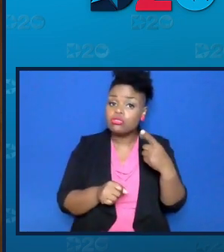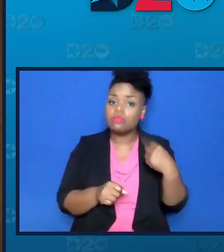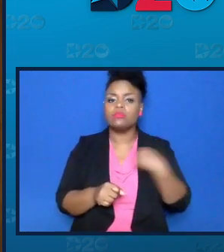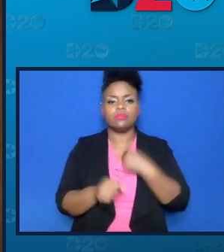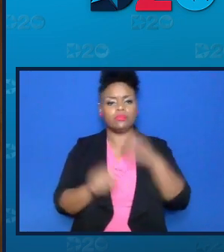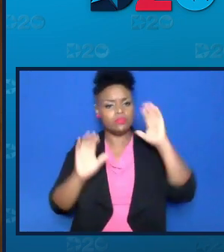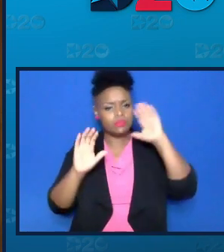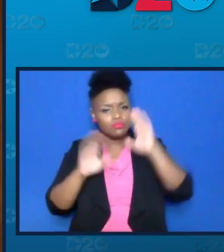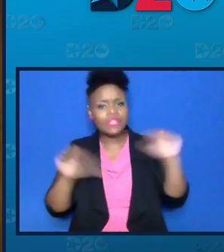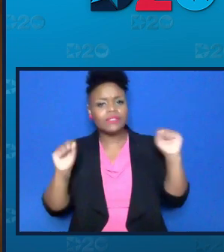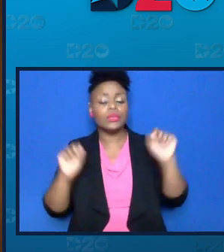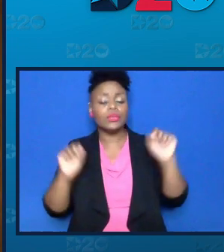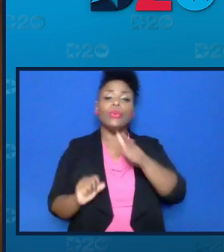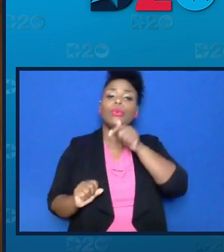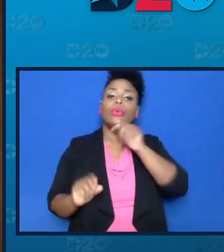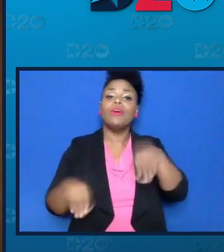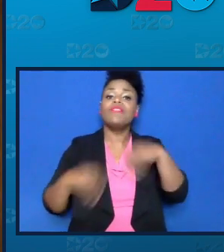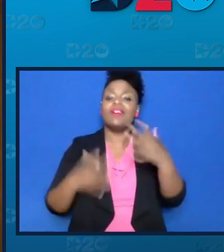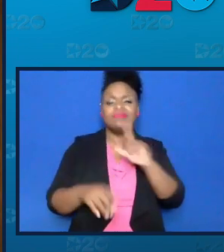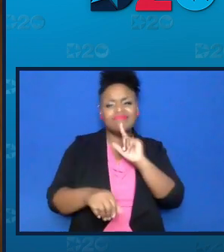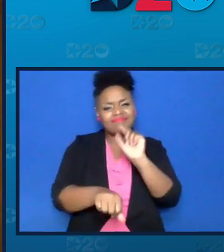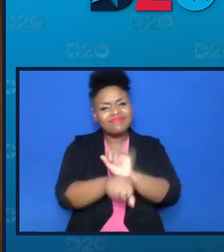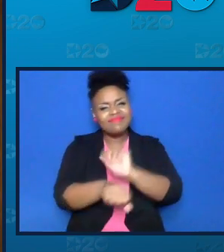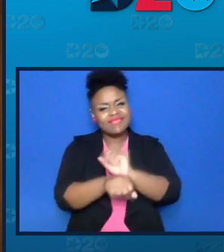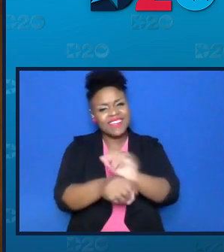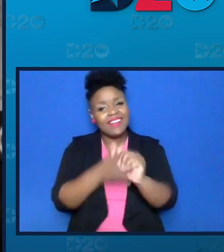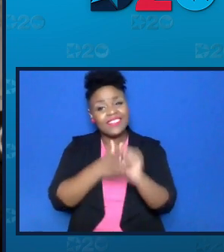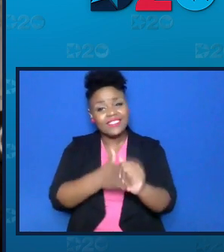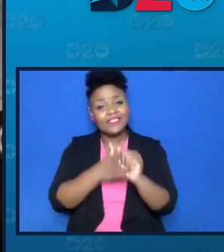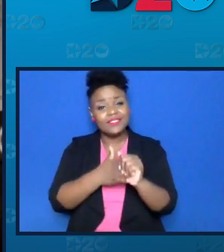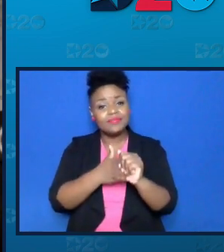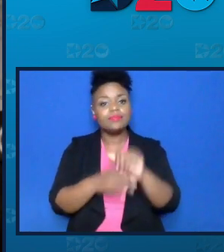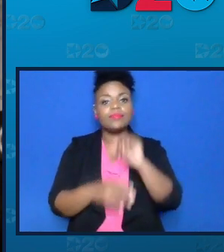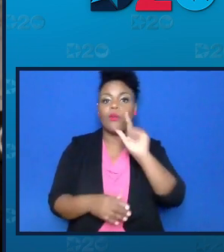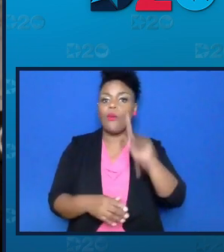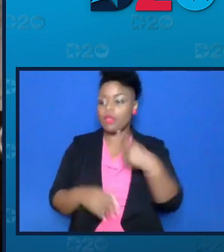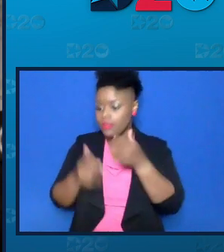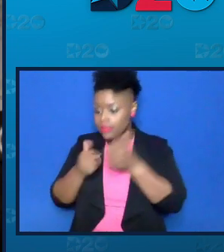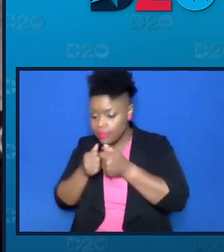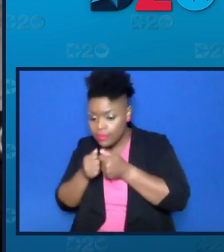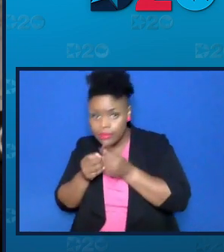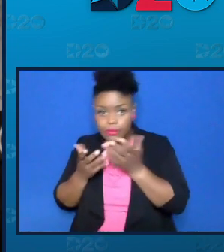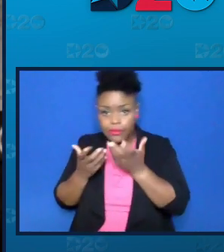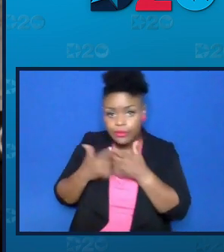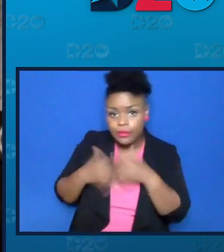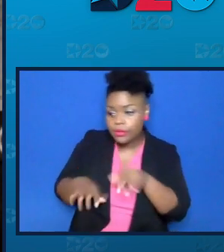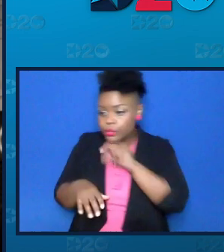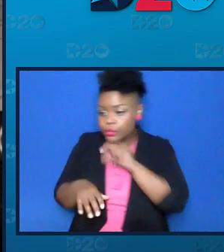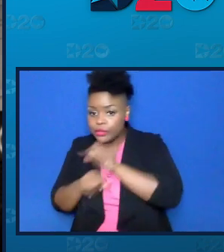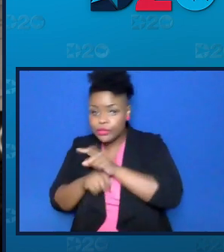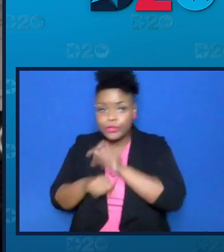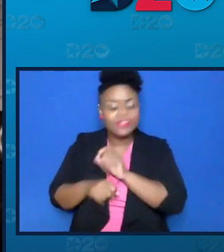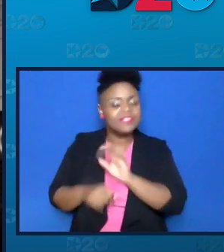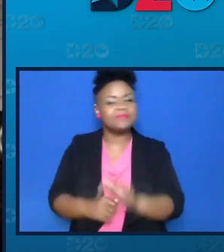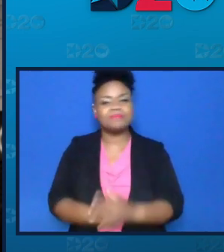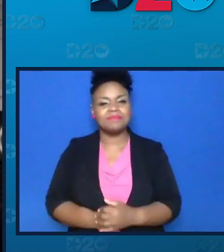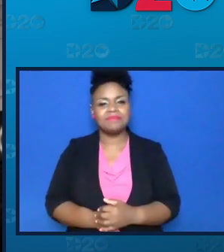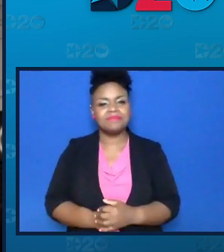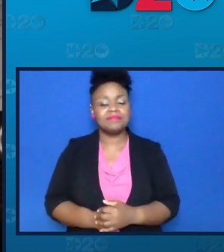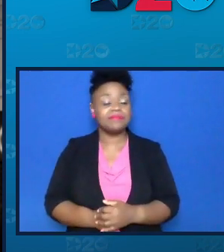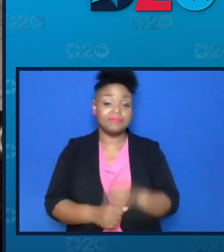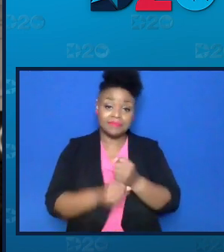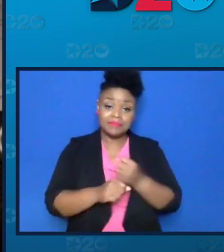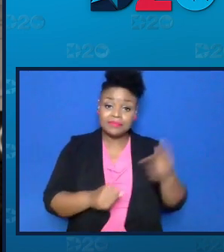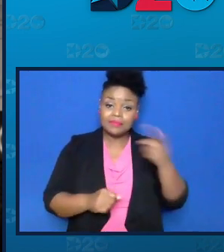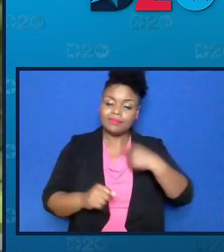country with real leadership, not just tweets. This time next year, I hope we are listening less to the Russians and more to